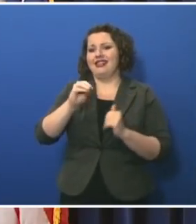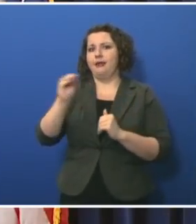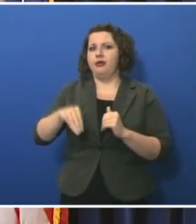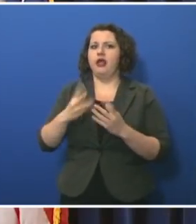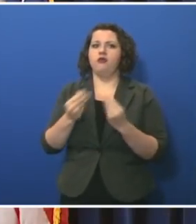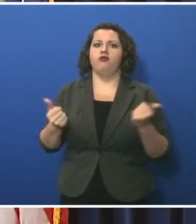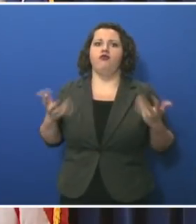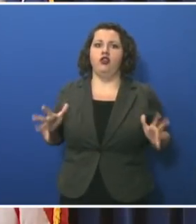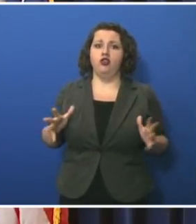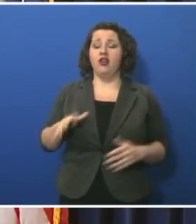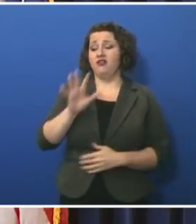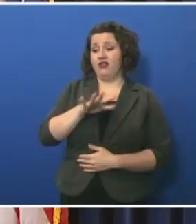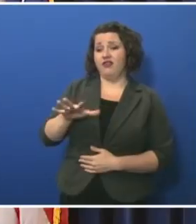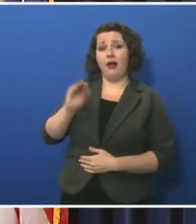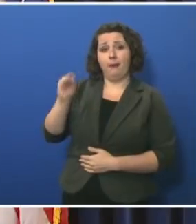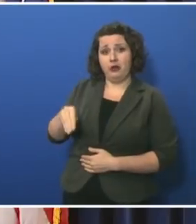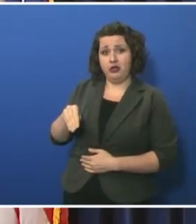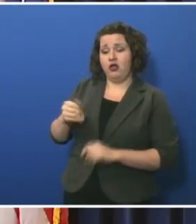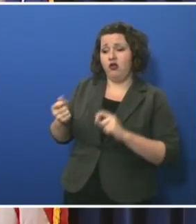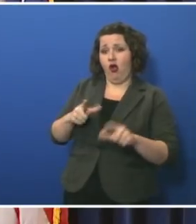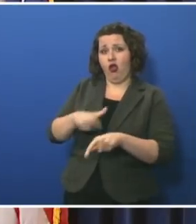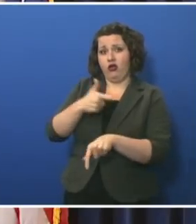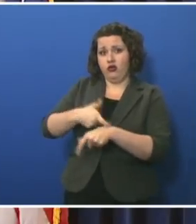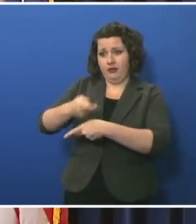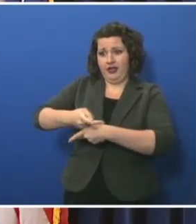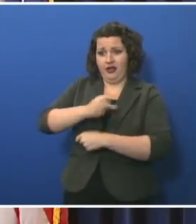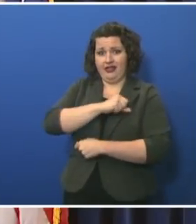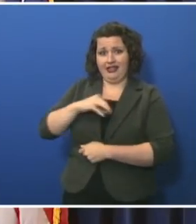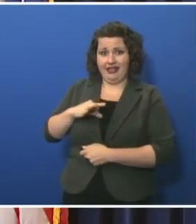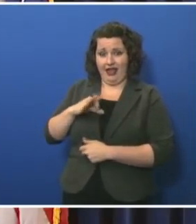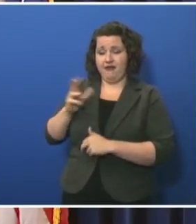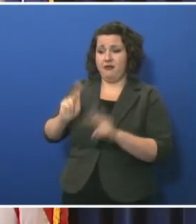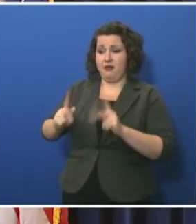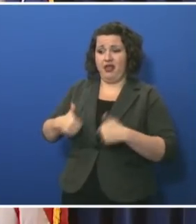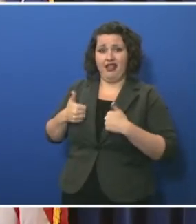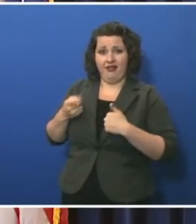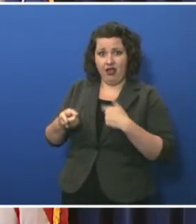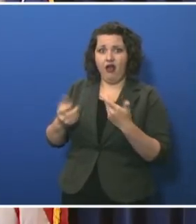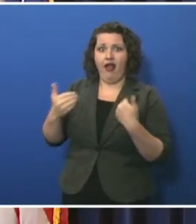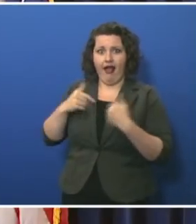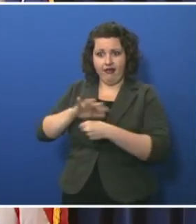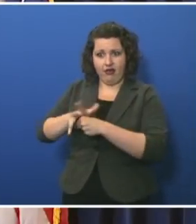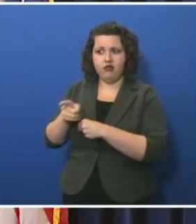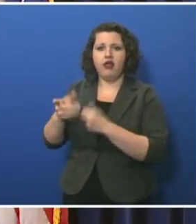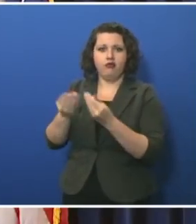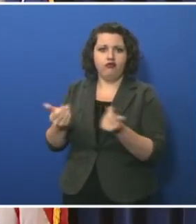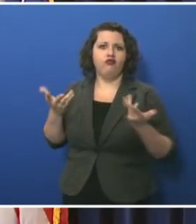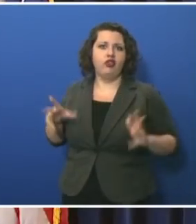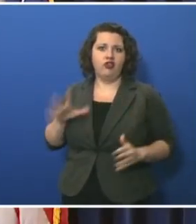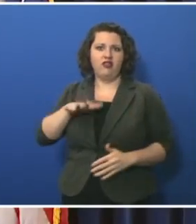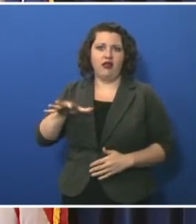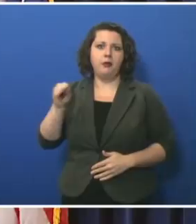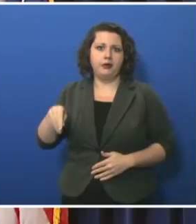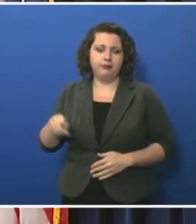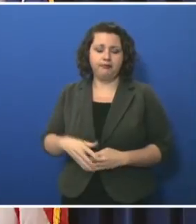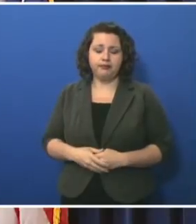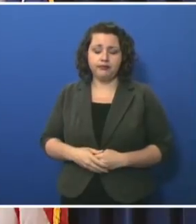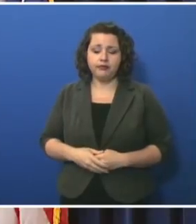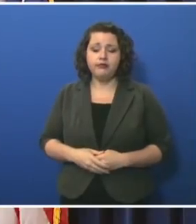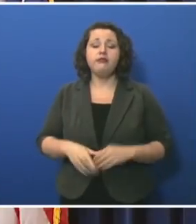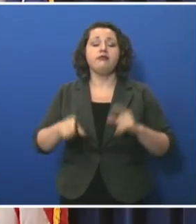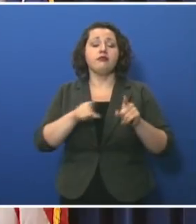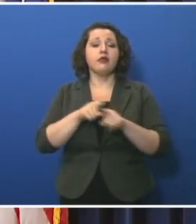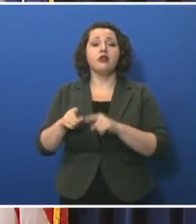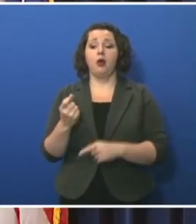and 55% of all long-term care staff and residents that had the virus have also recovered.